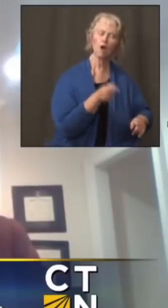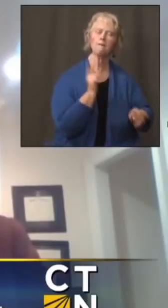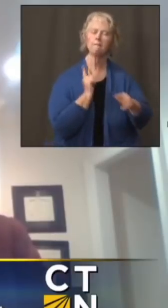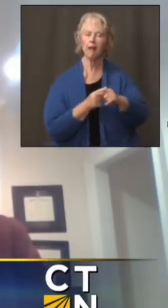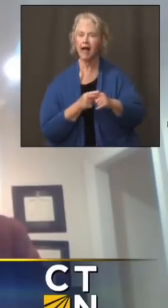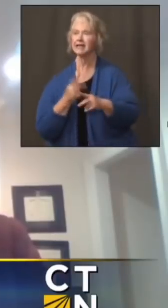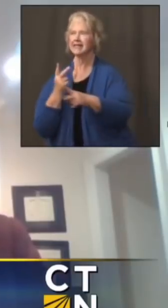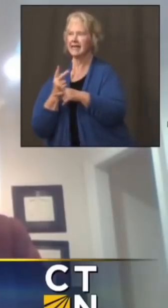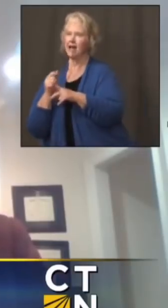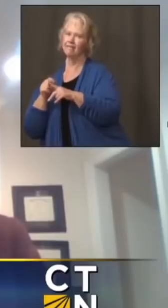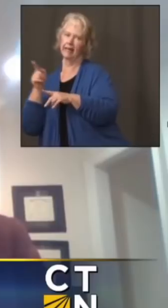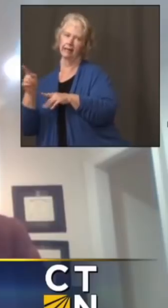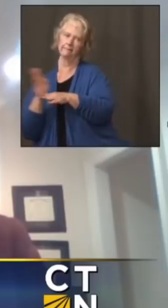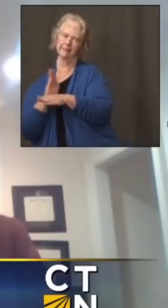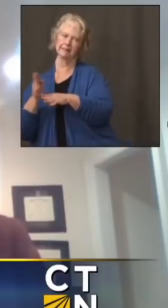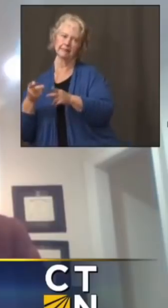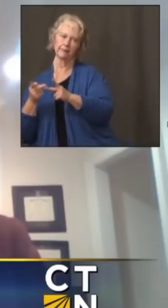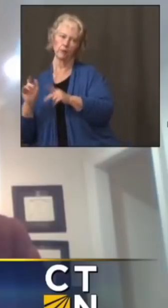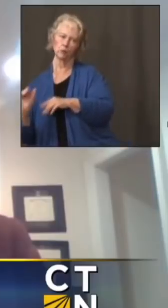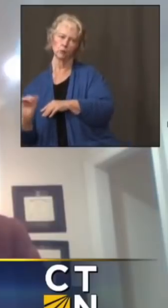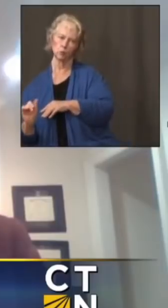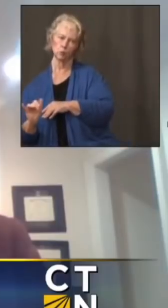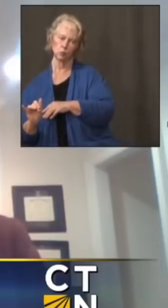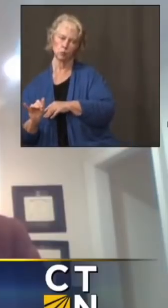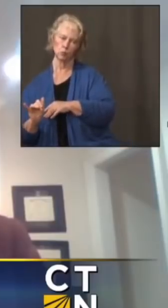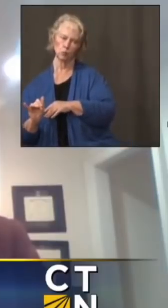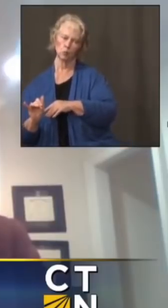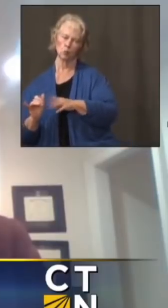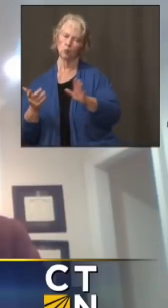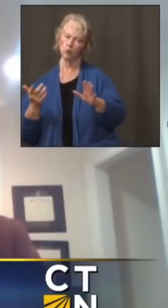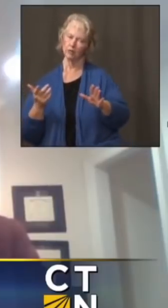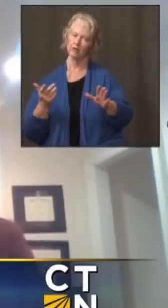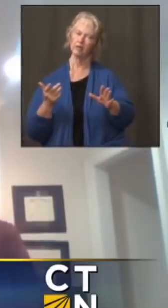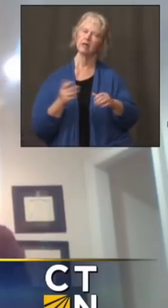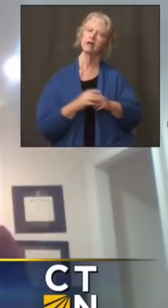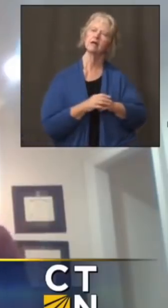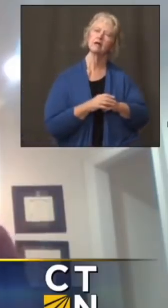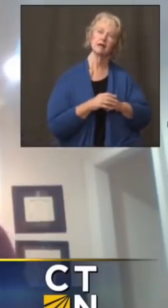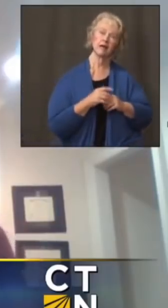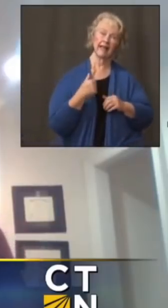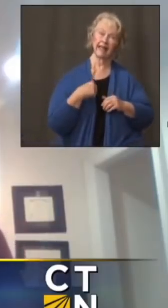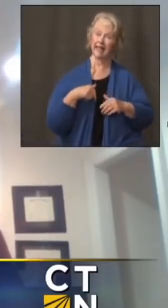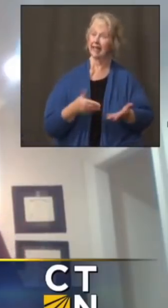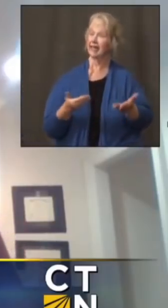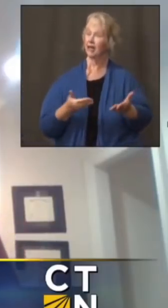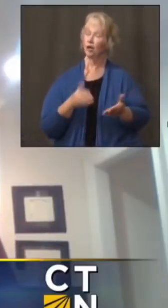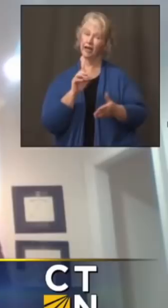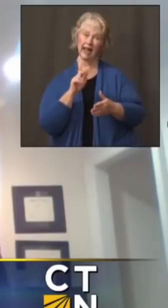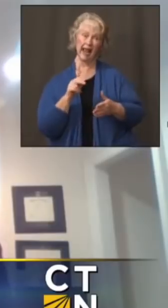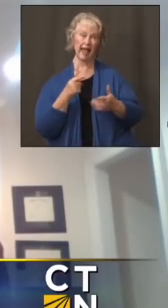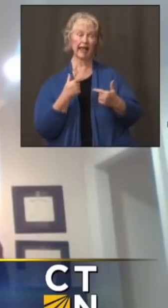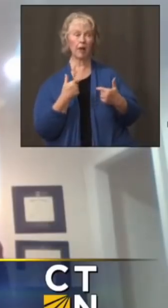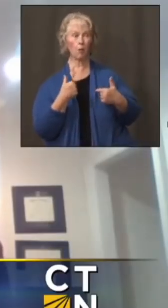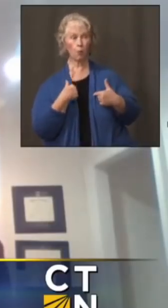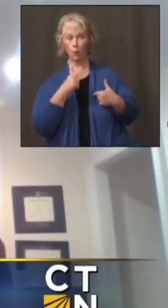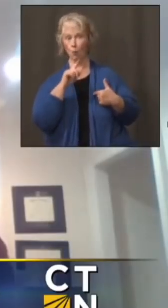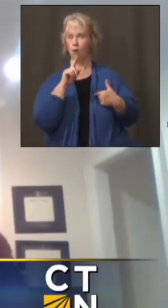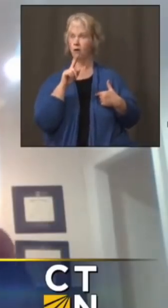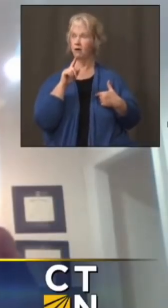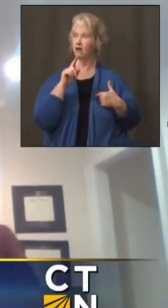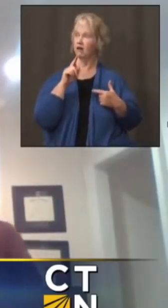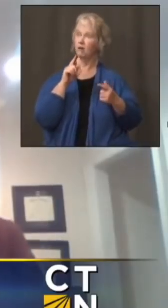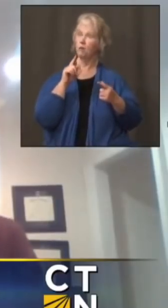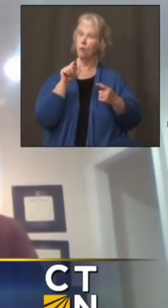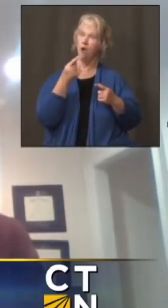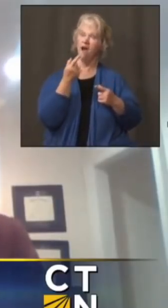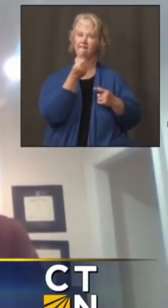much more vigilant on that. So we are one of only 1 or 2 states that's drawing that distinction between private gatherings and these gatherings at places of